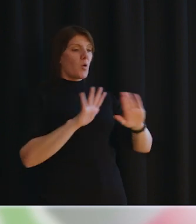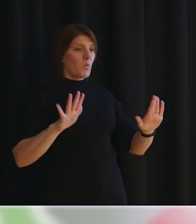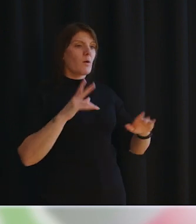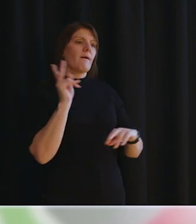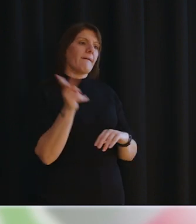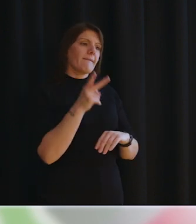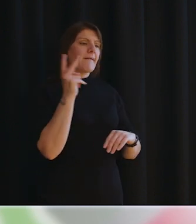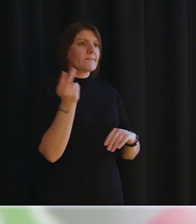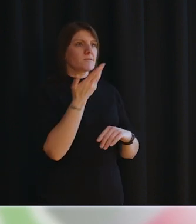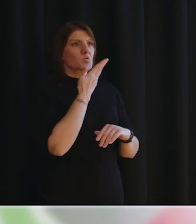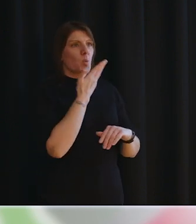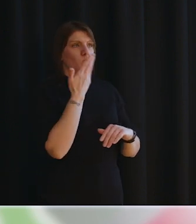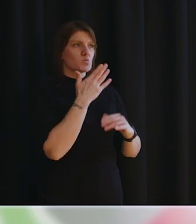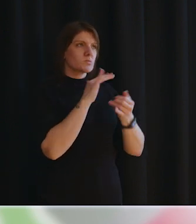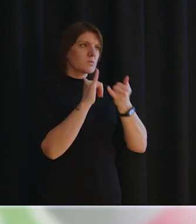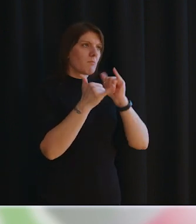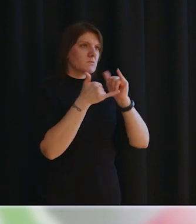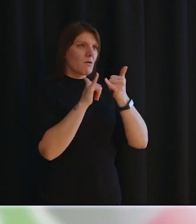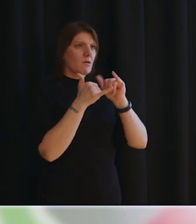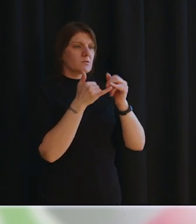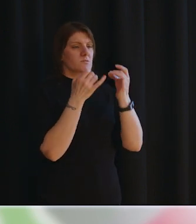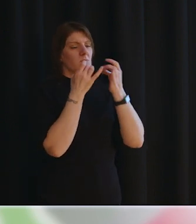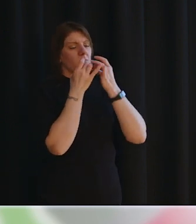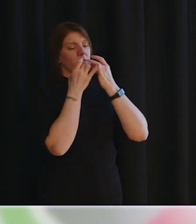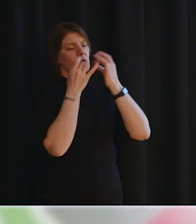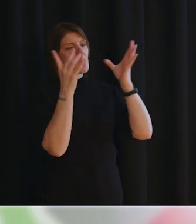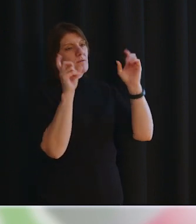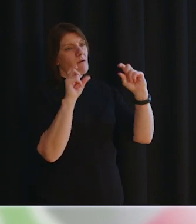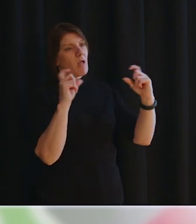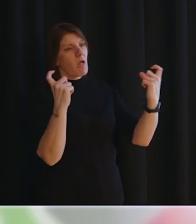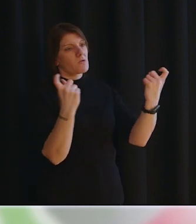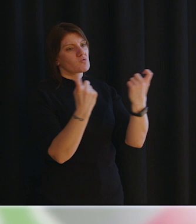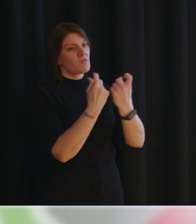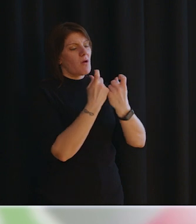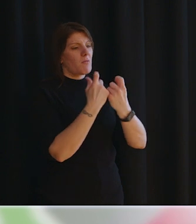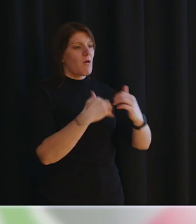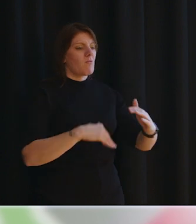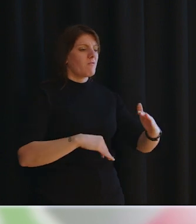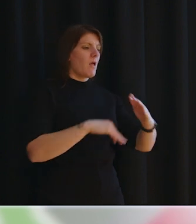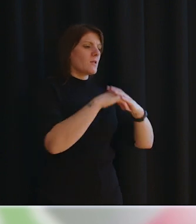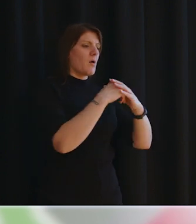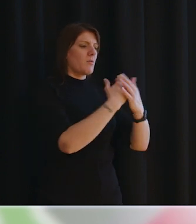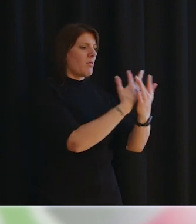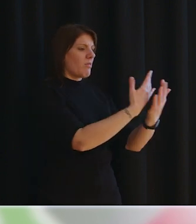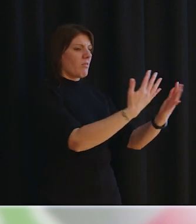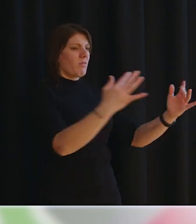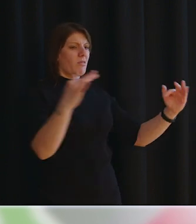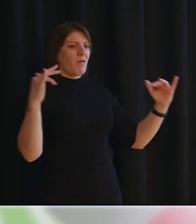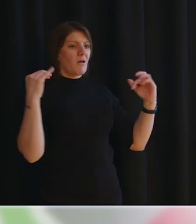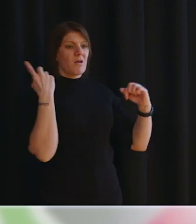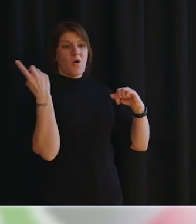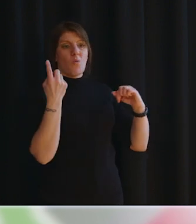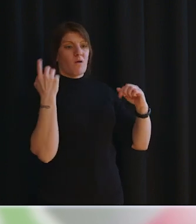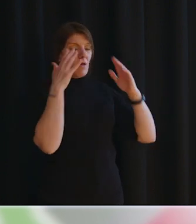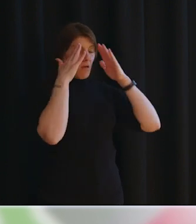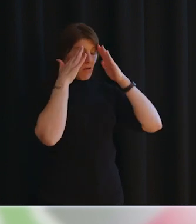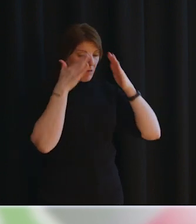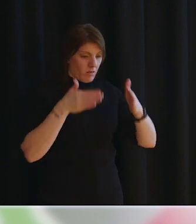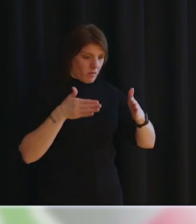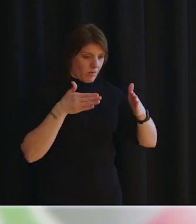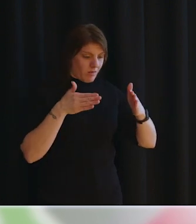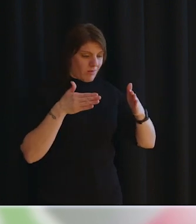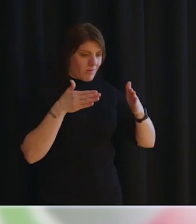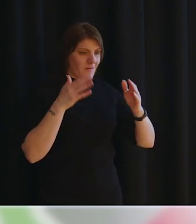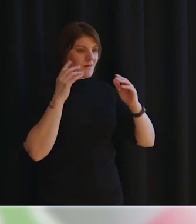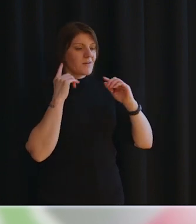schools sometimes have beautiful classrooms that are full of so much stuff that no one can concentrate. So